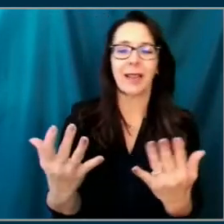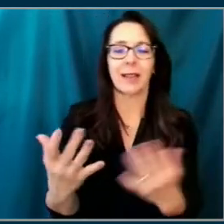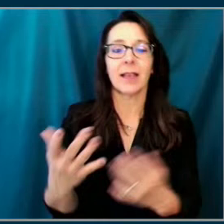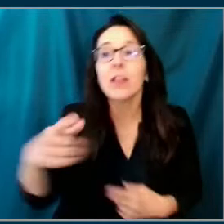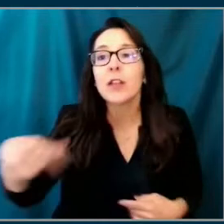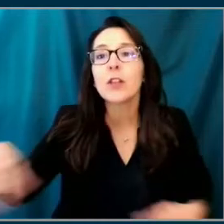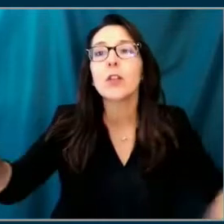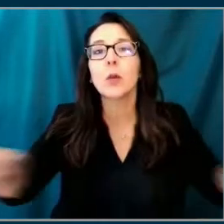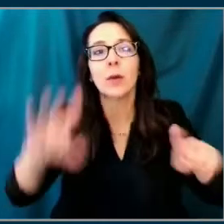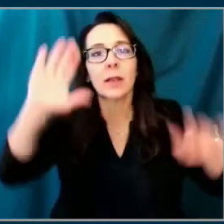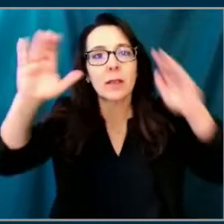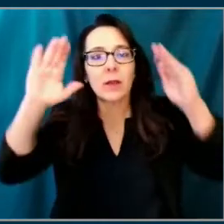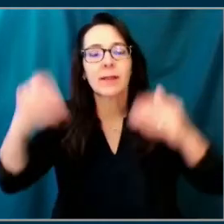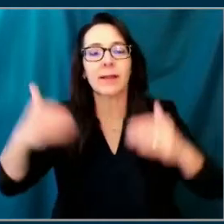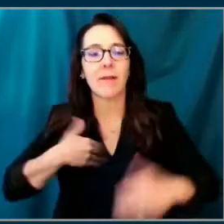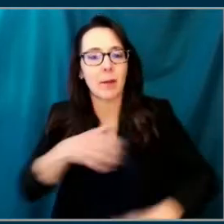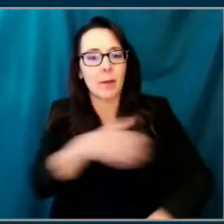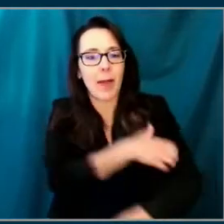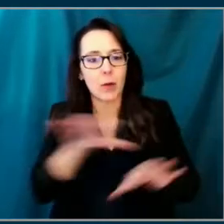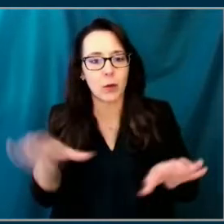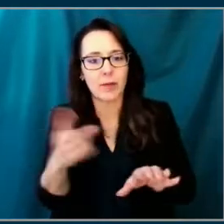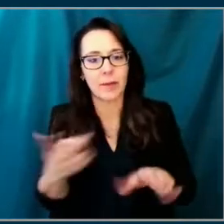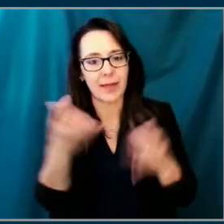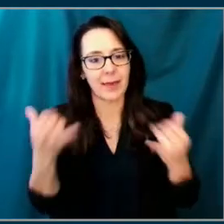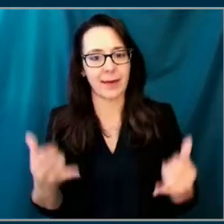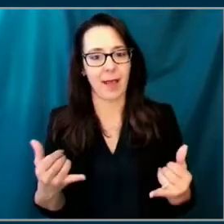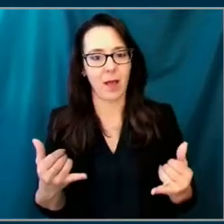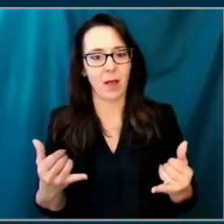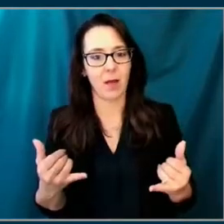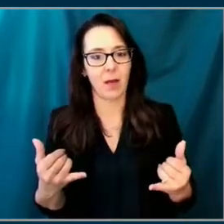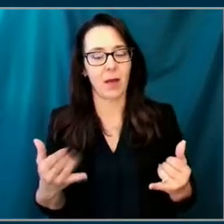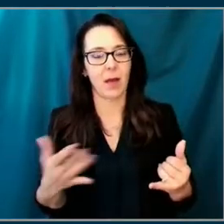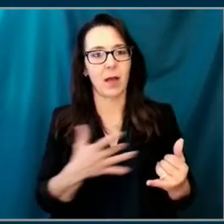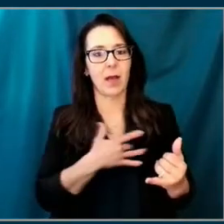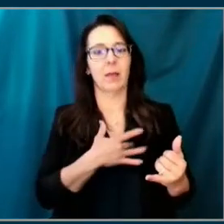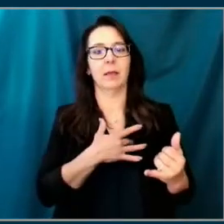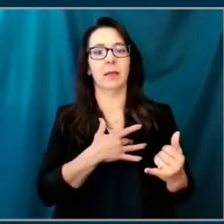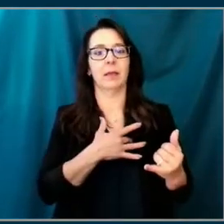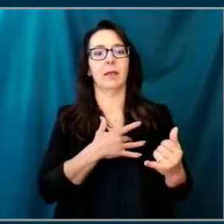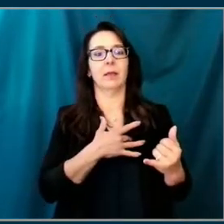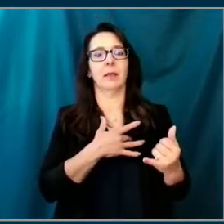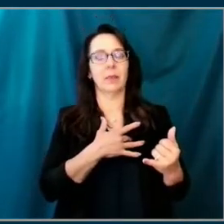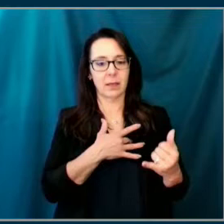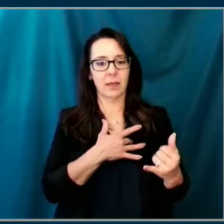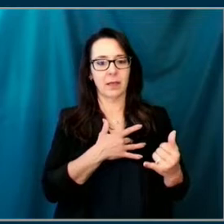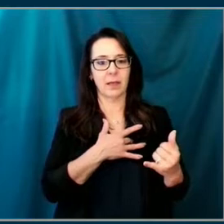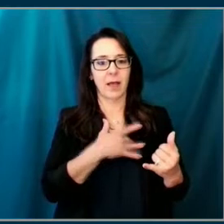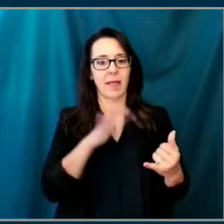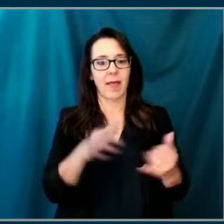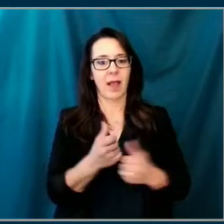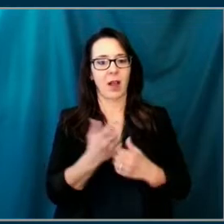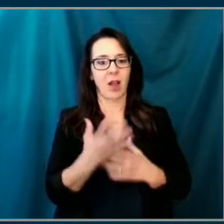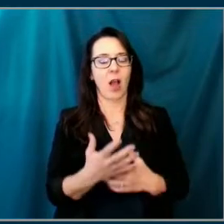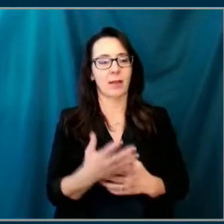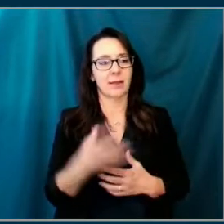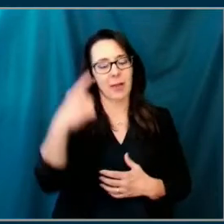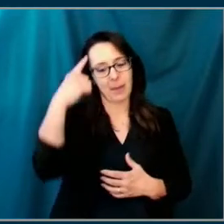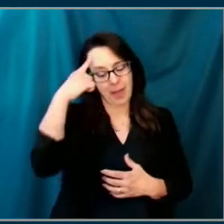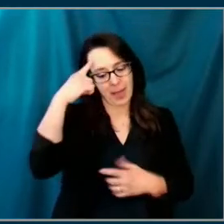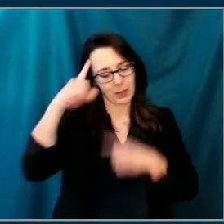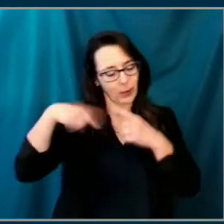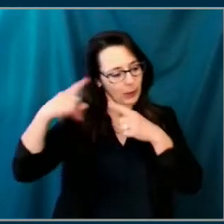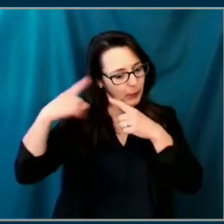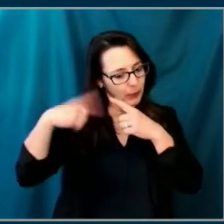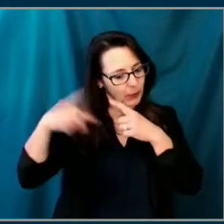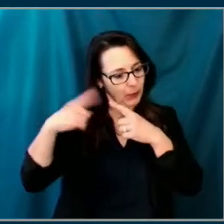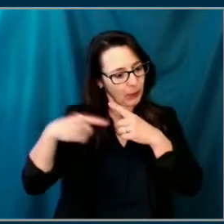to do something now," that statement literally lit a fire in my mind. I